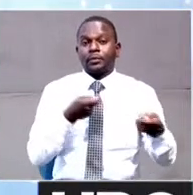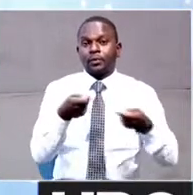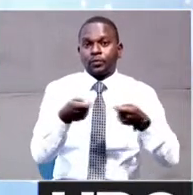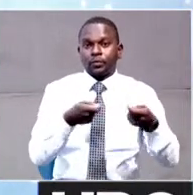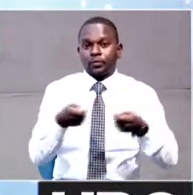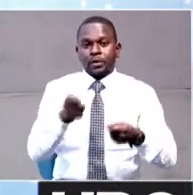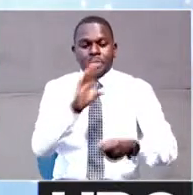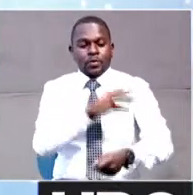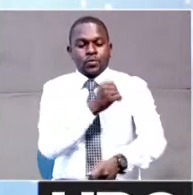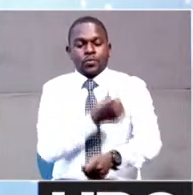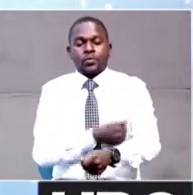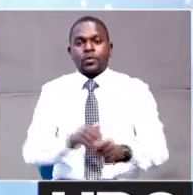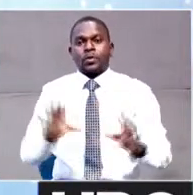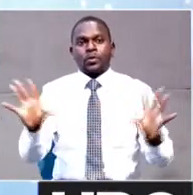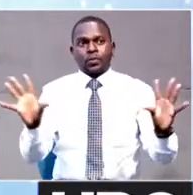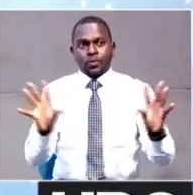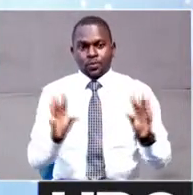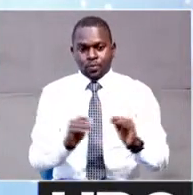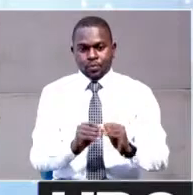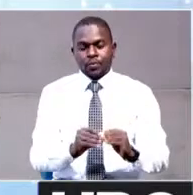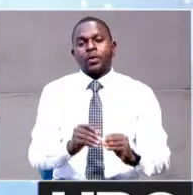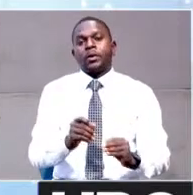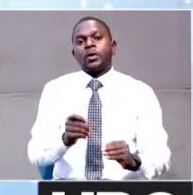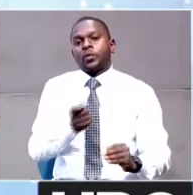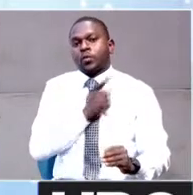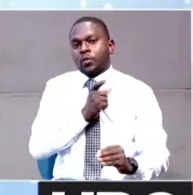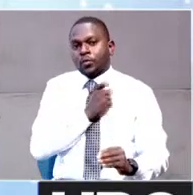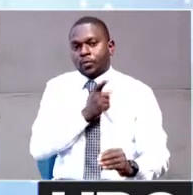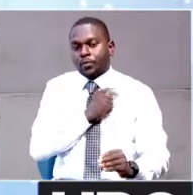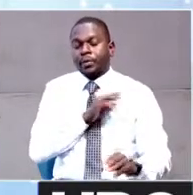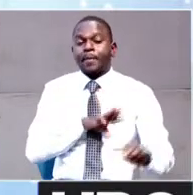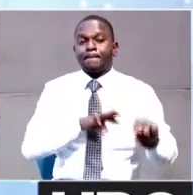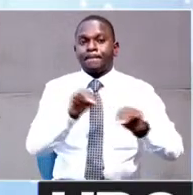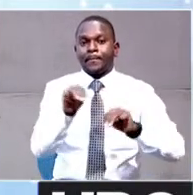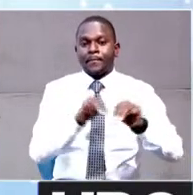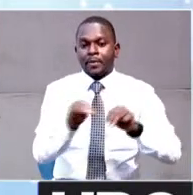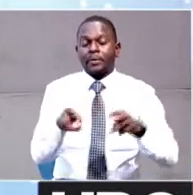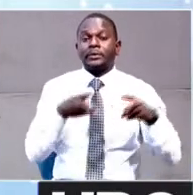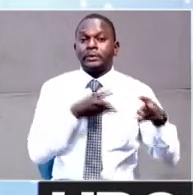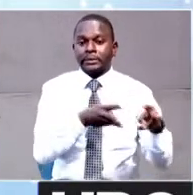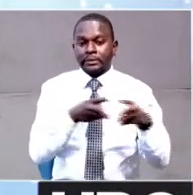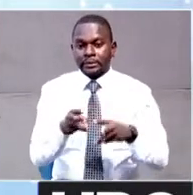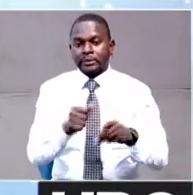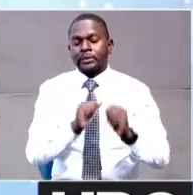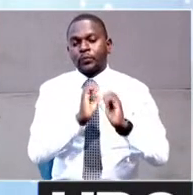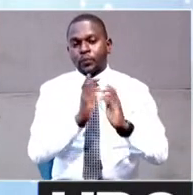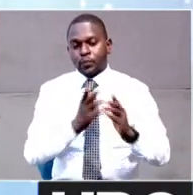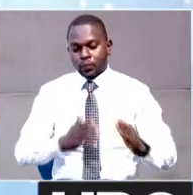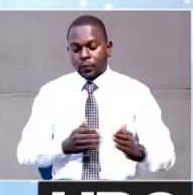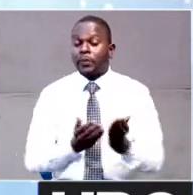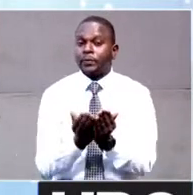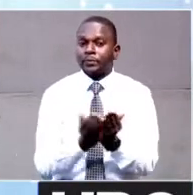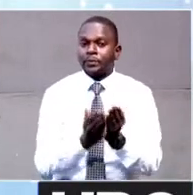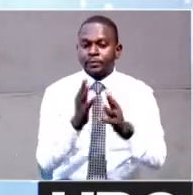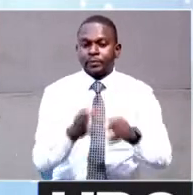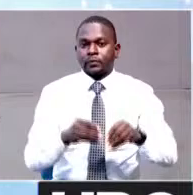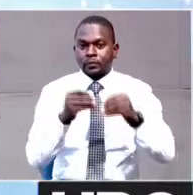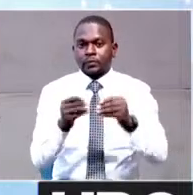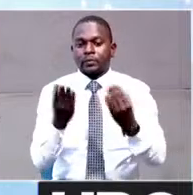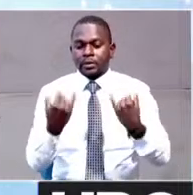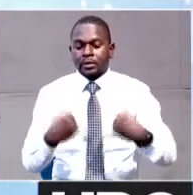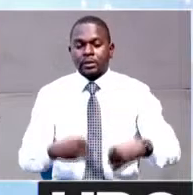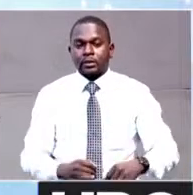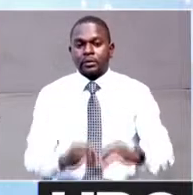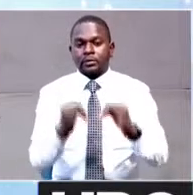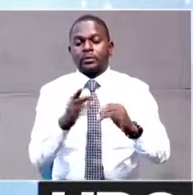Authority has finalized complaints management system geared at improving on efficiency of service delivery. With its